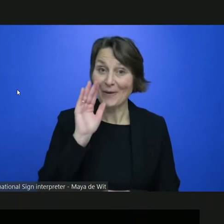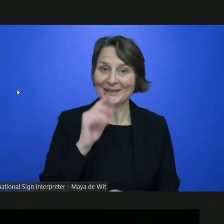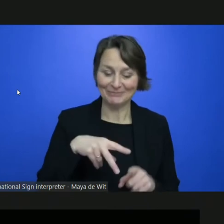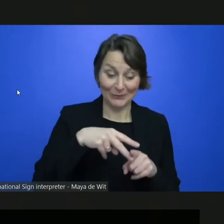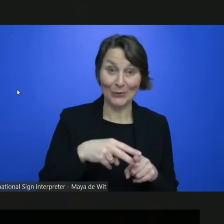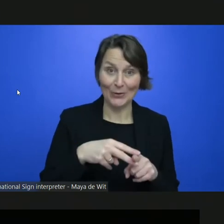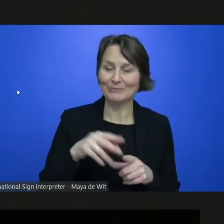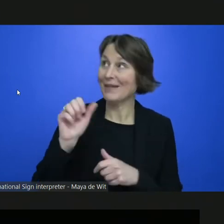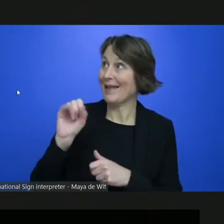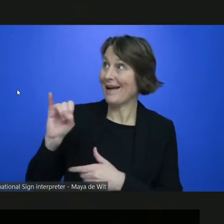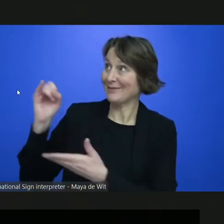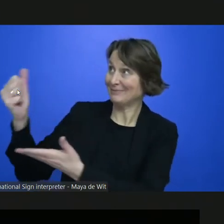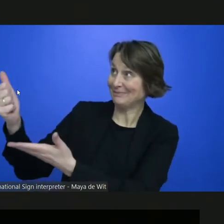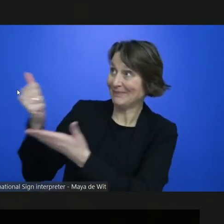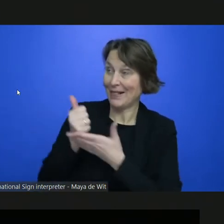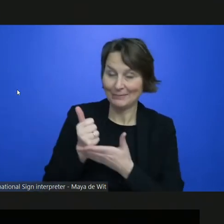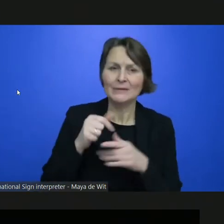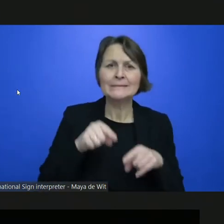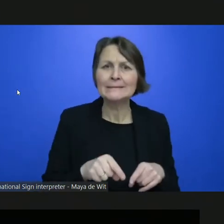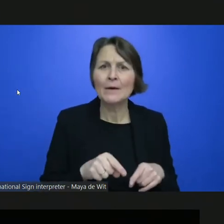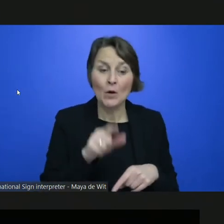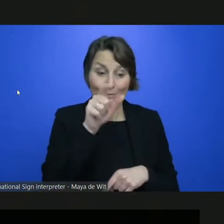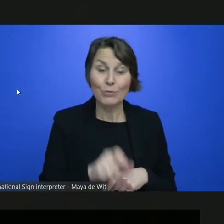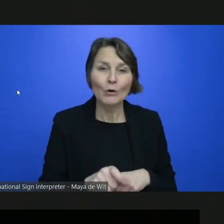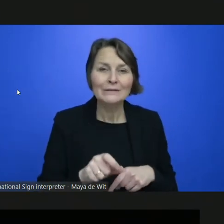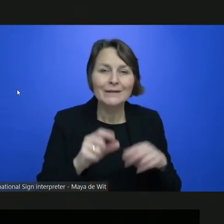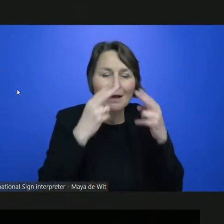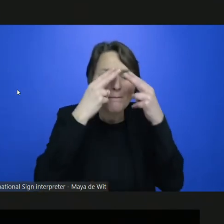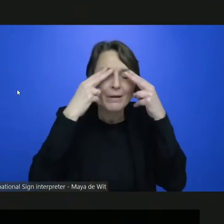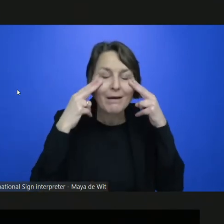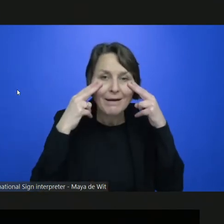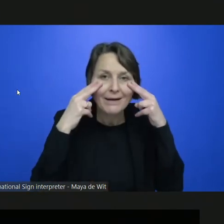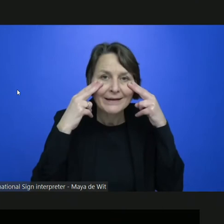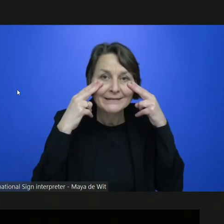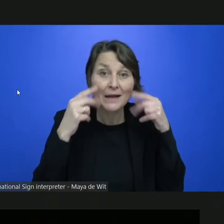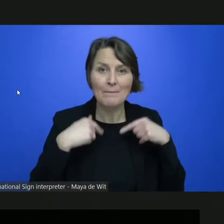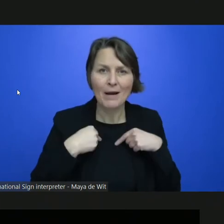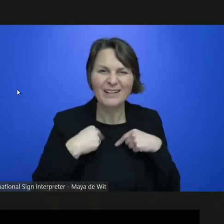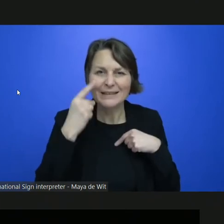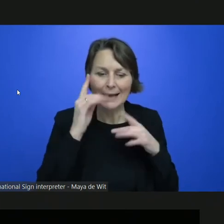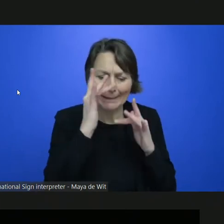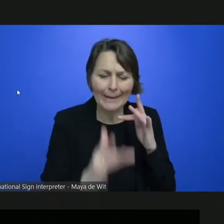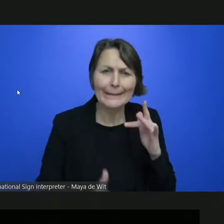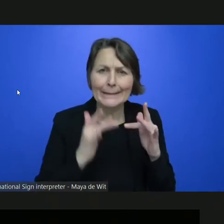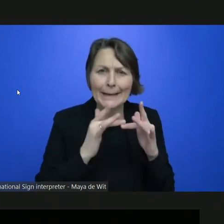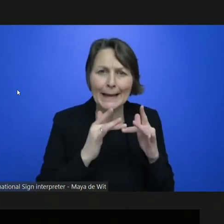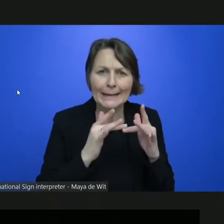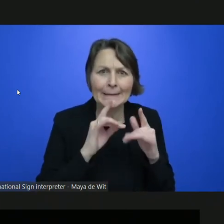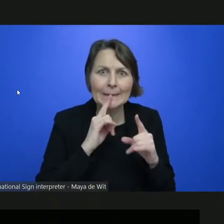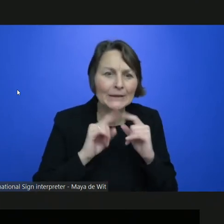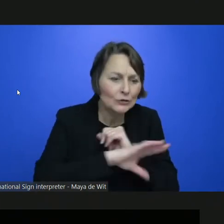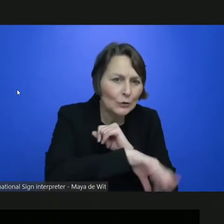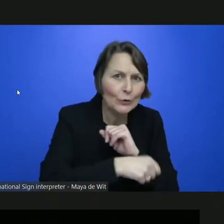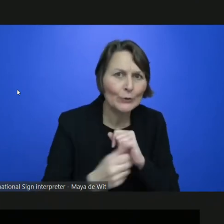blind cybersecurity expert? If the tool fails to ask, will the employer let this candidate use the tools she needs